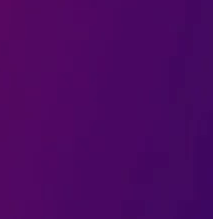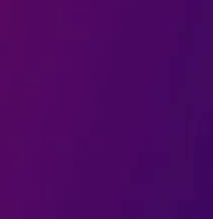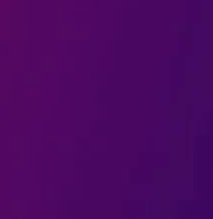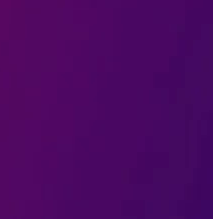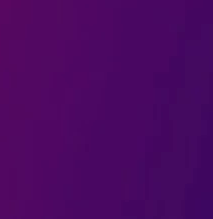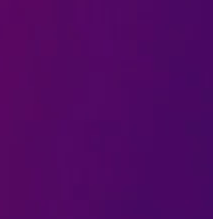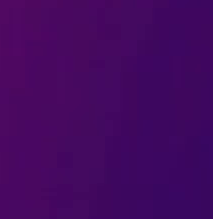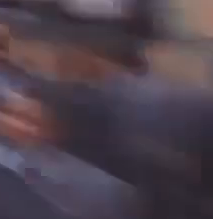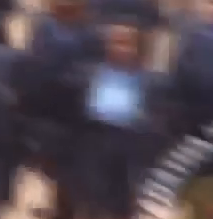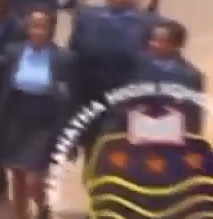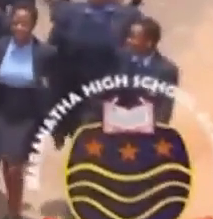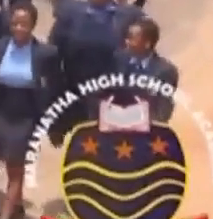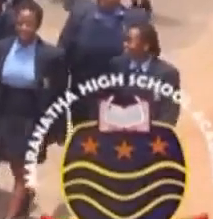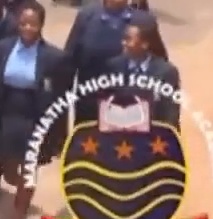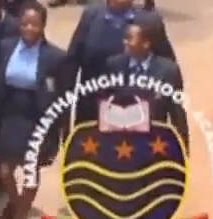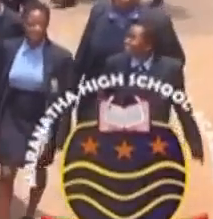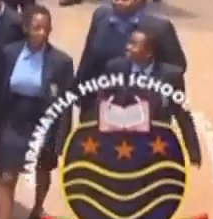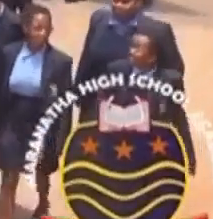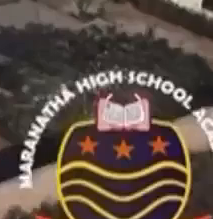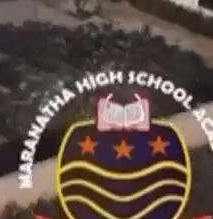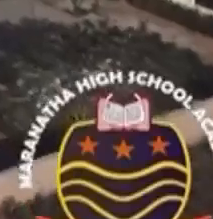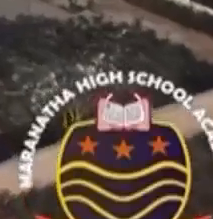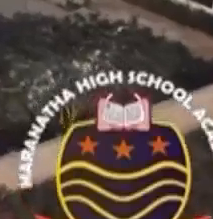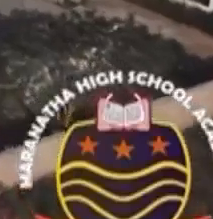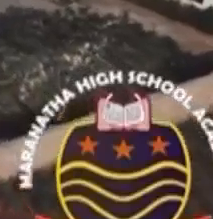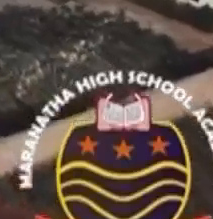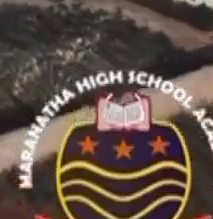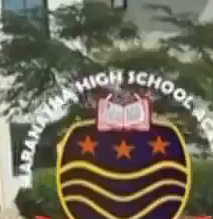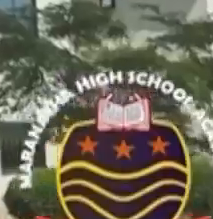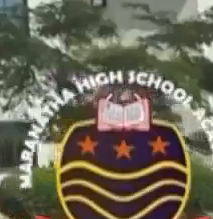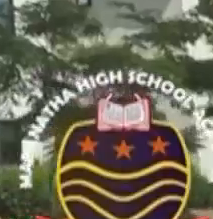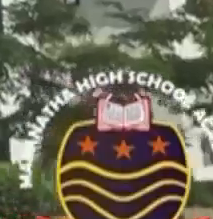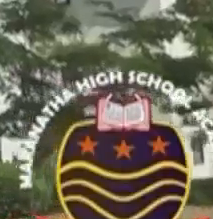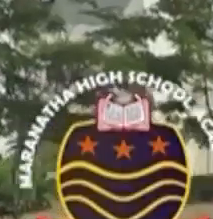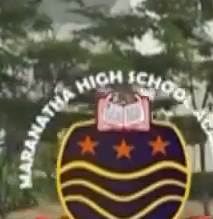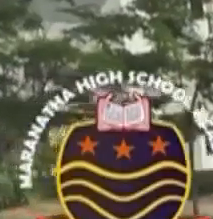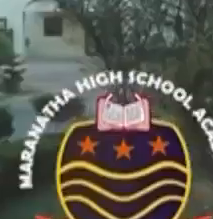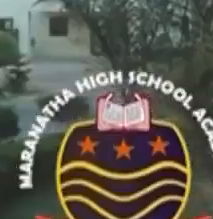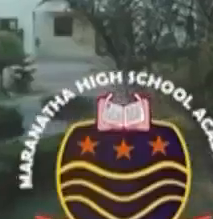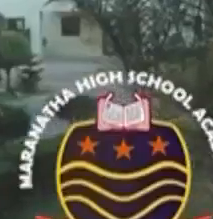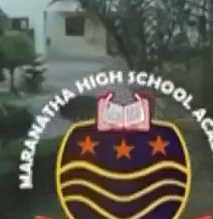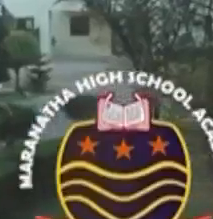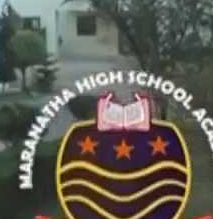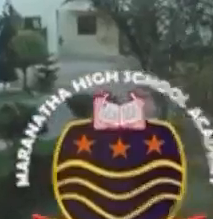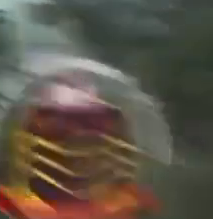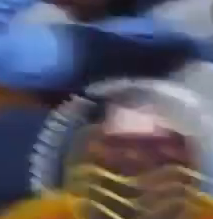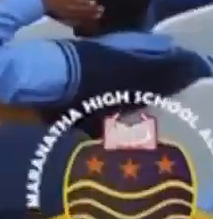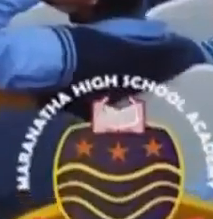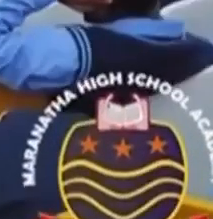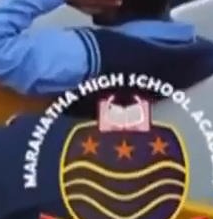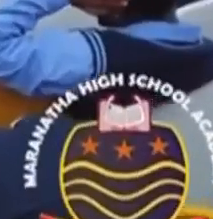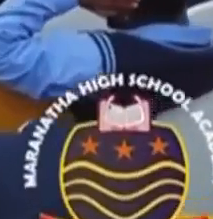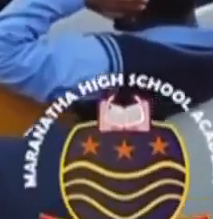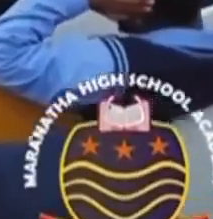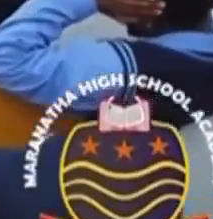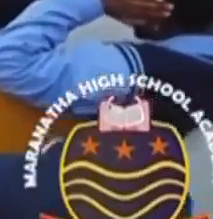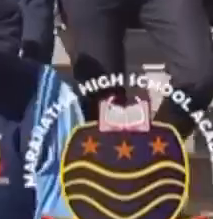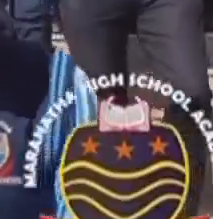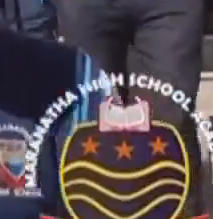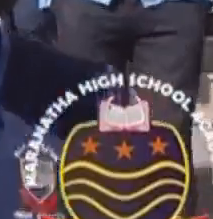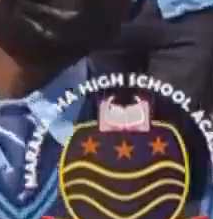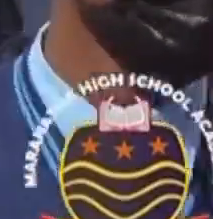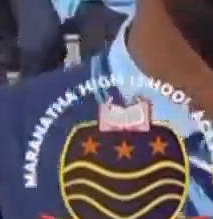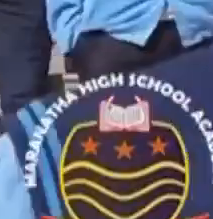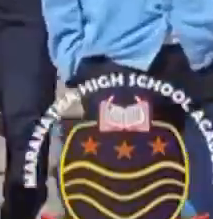Maranatha, sisi kutereke, titetsegura, Maranatha, Capital Girls Academy, mbakolo munalangula, tinamva. Munati mkufuna sukulu